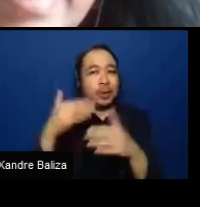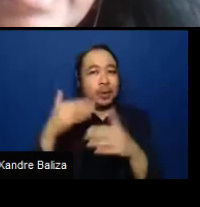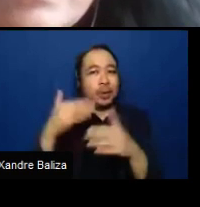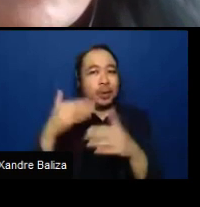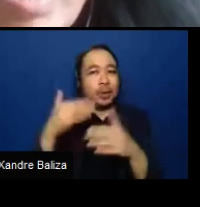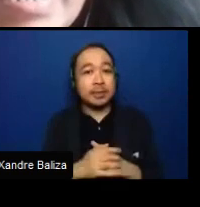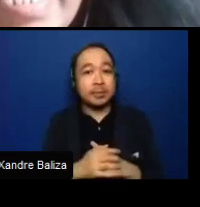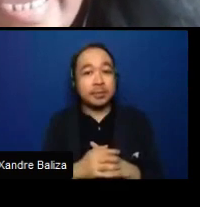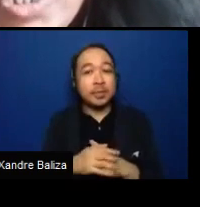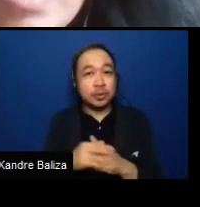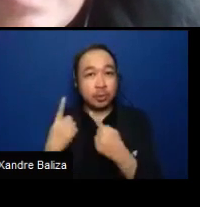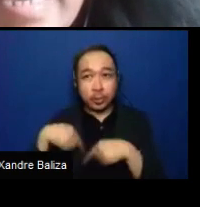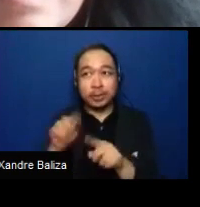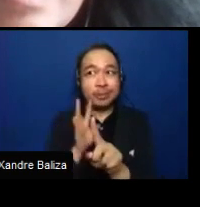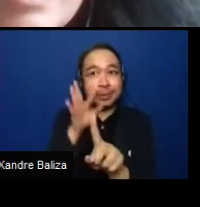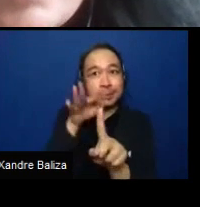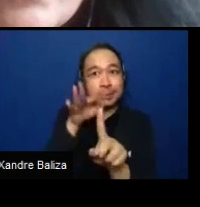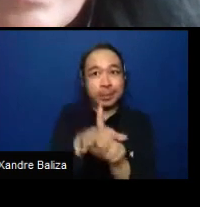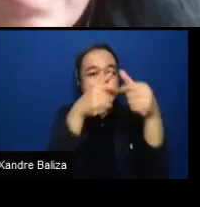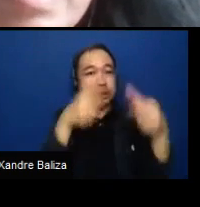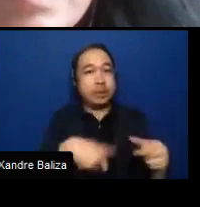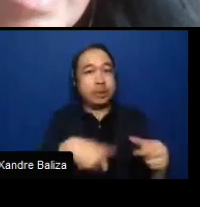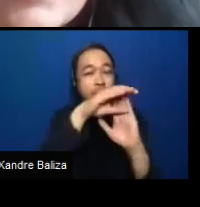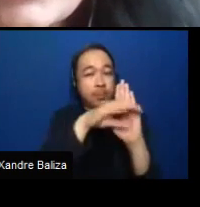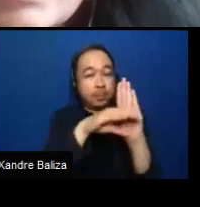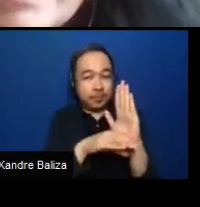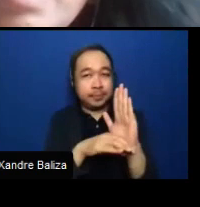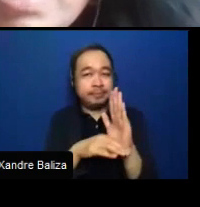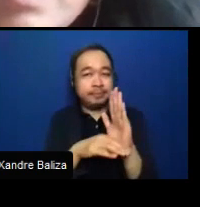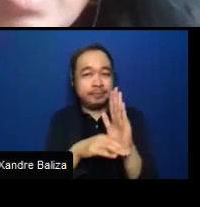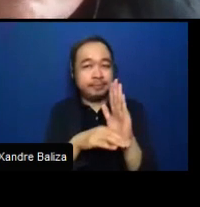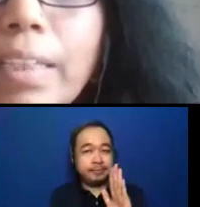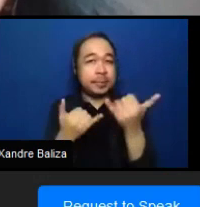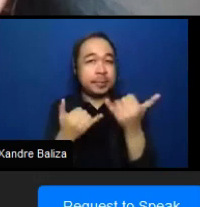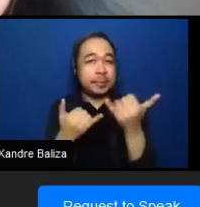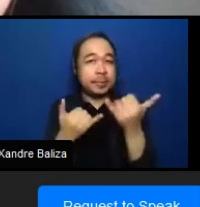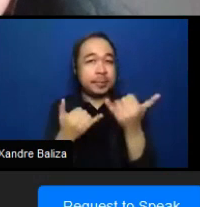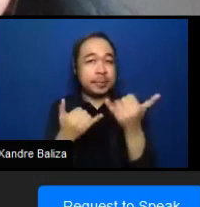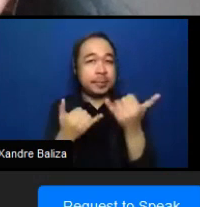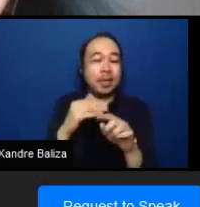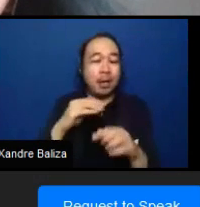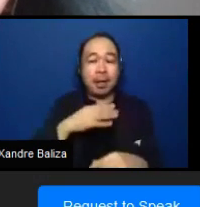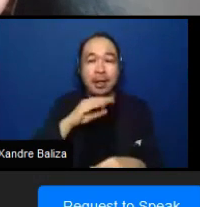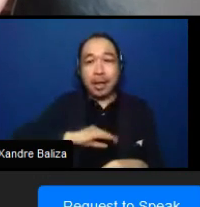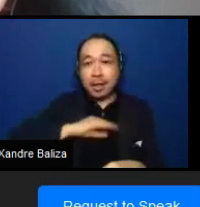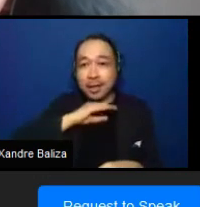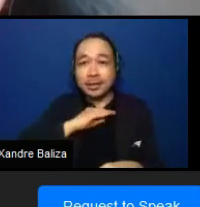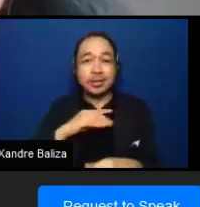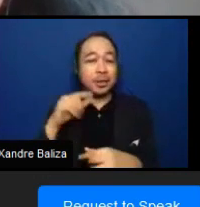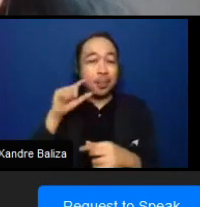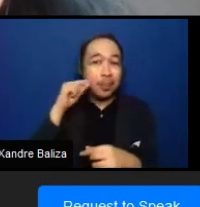data disaggregated for age, sex, urban-rural residents, educational attainment, wealth, ethnicity, migrant